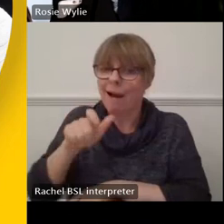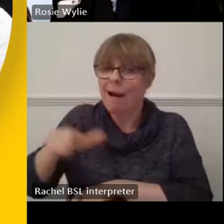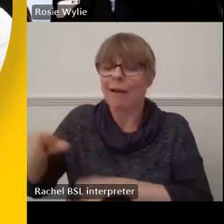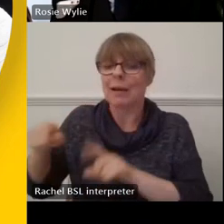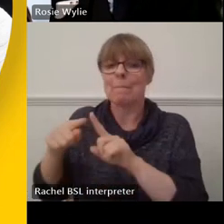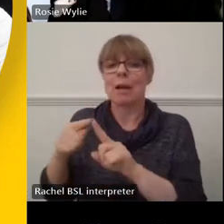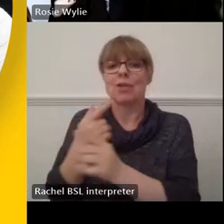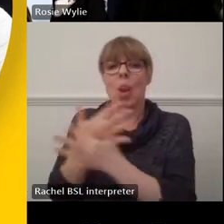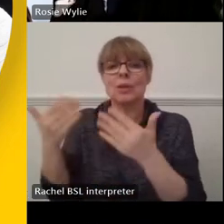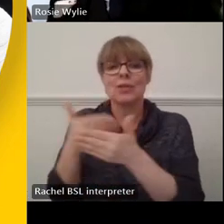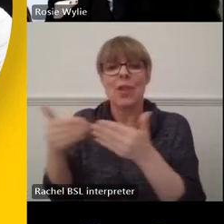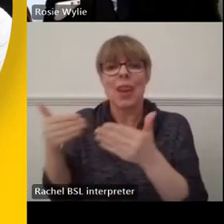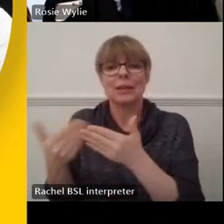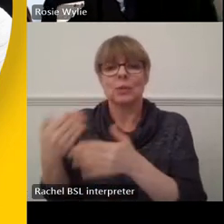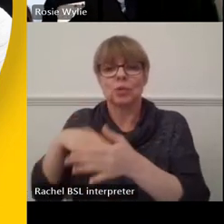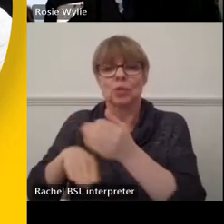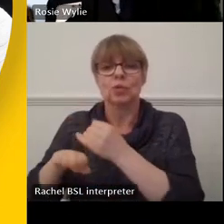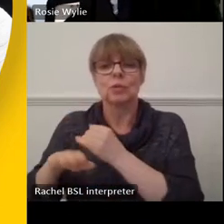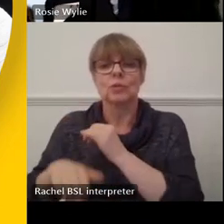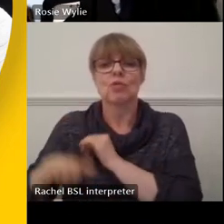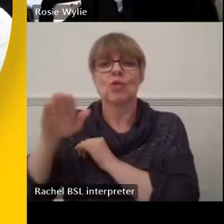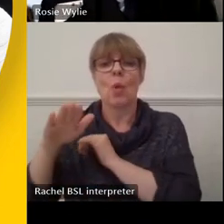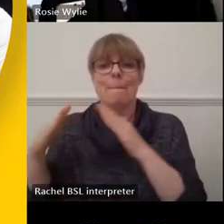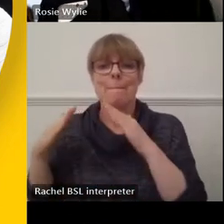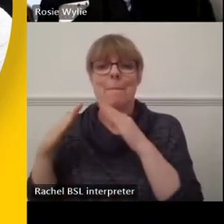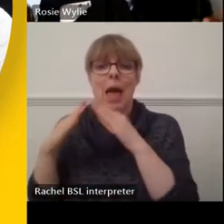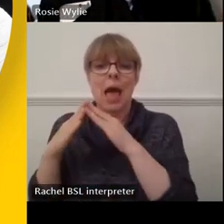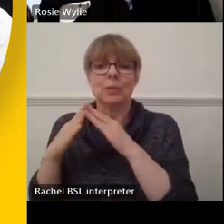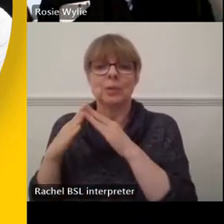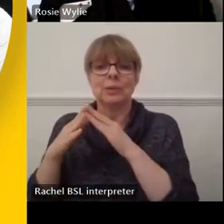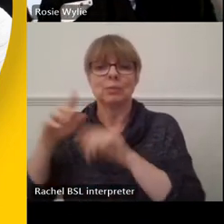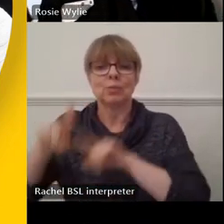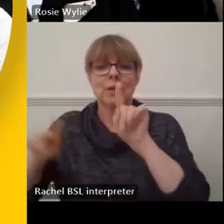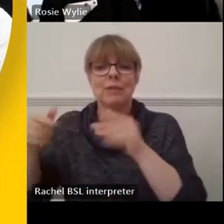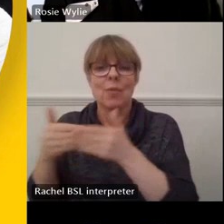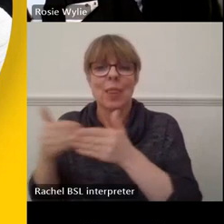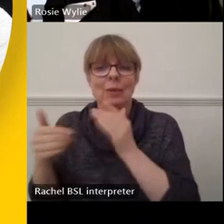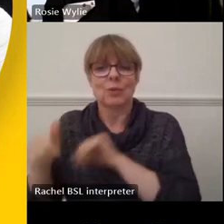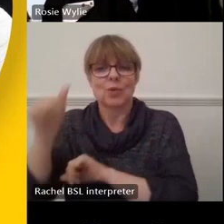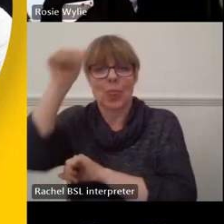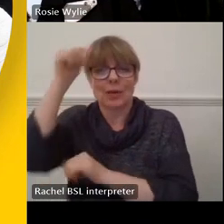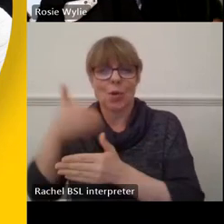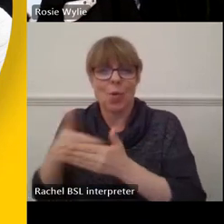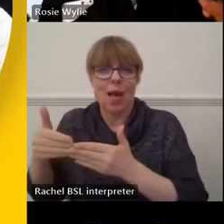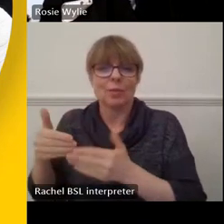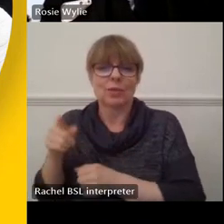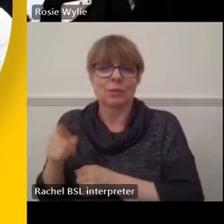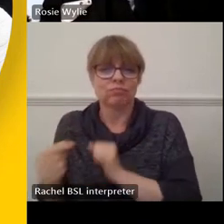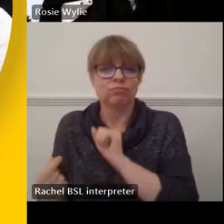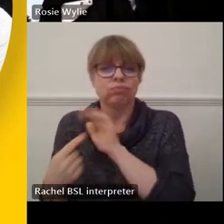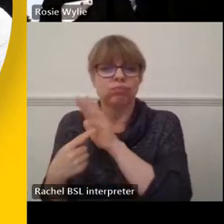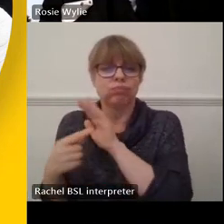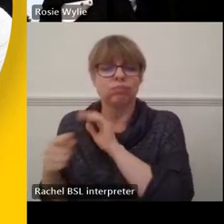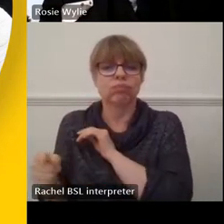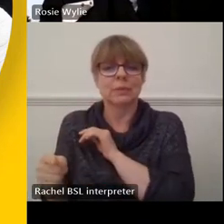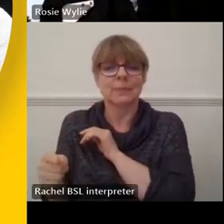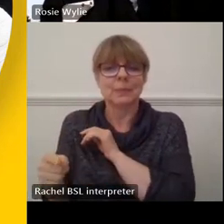growing up in a household where these languages are being used and they know it. And it's very important. So when they leave,